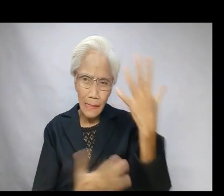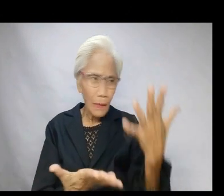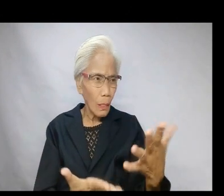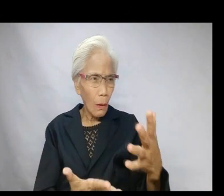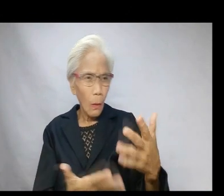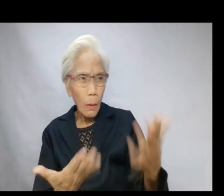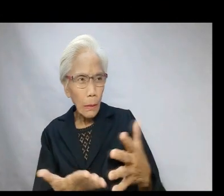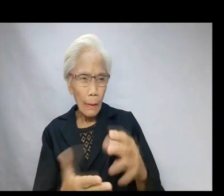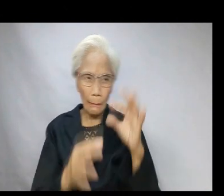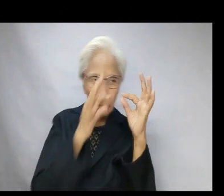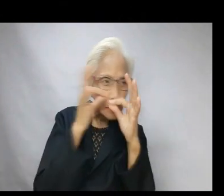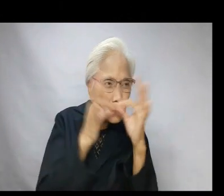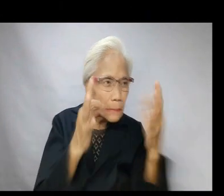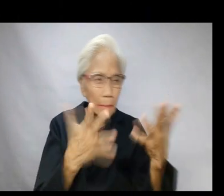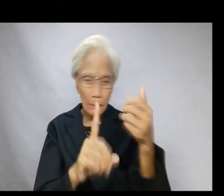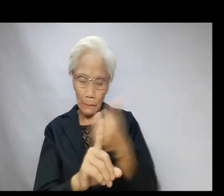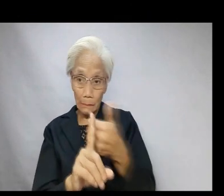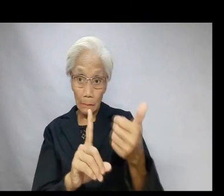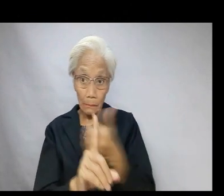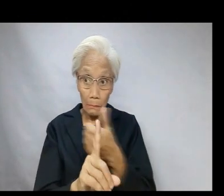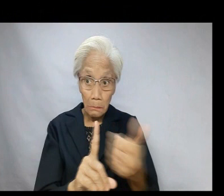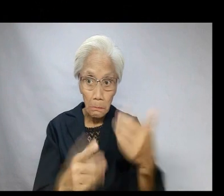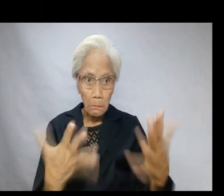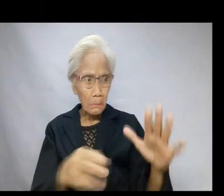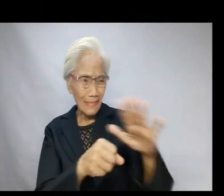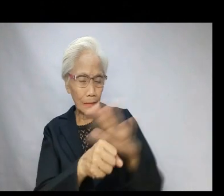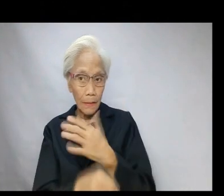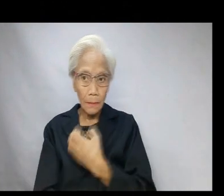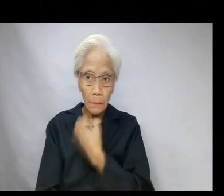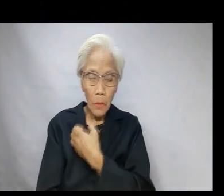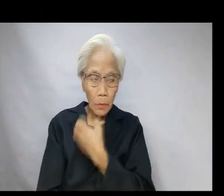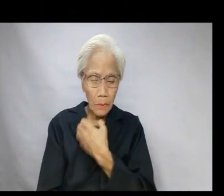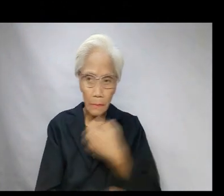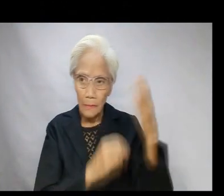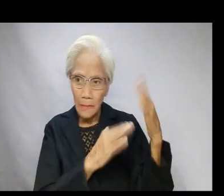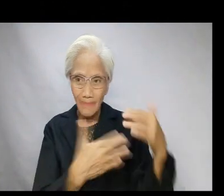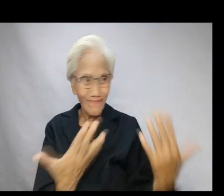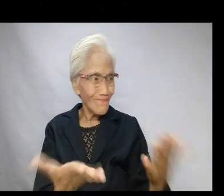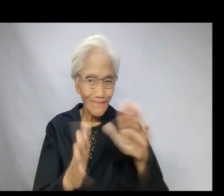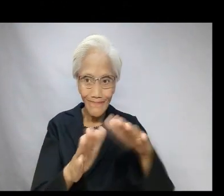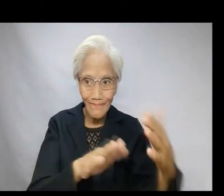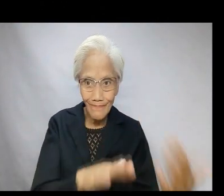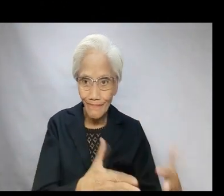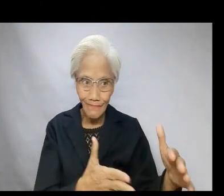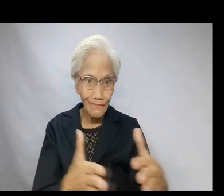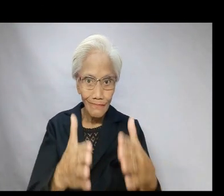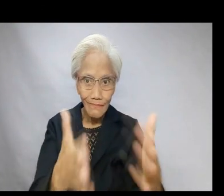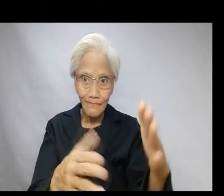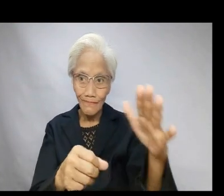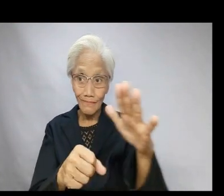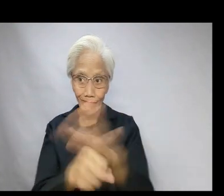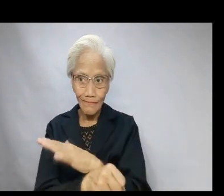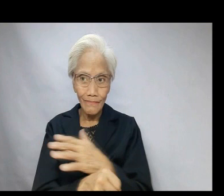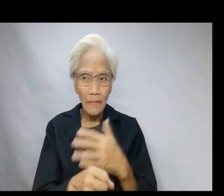top reported reasons for alcohol or drug abuse is that people are looking to fill an emotional hole. Other